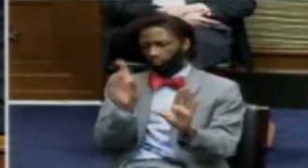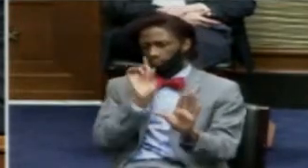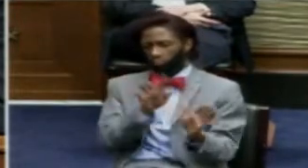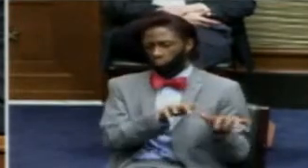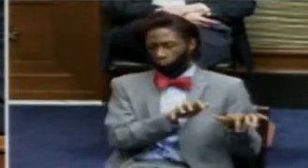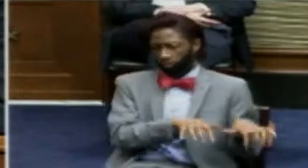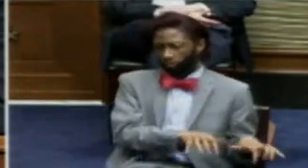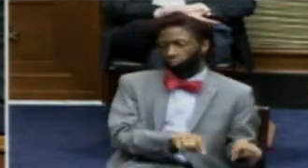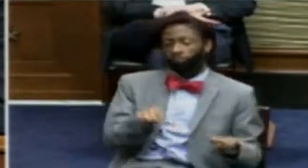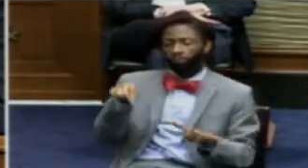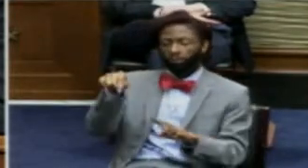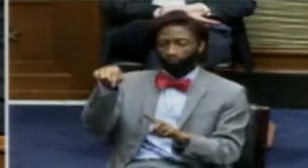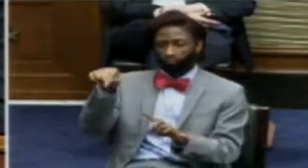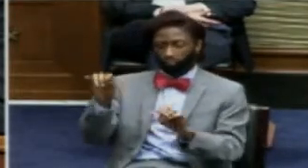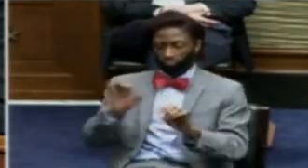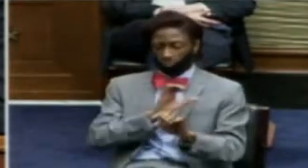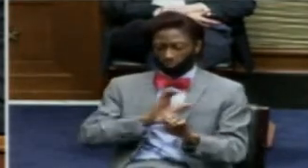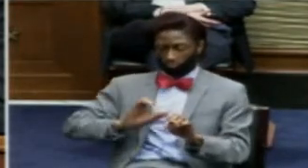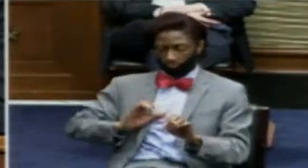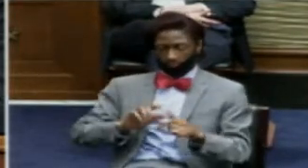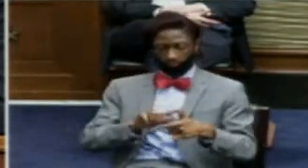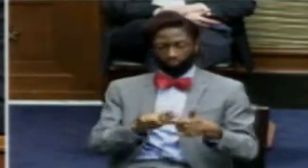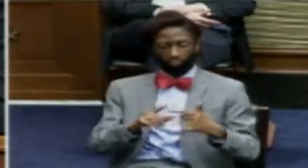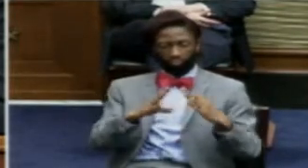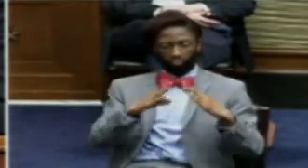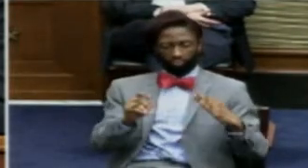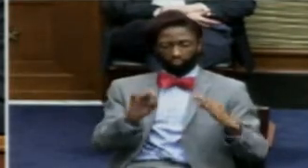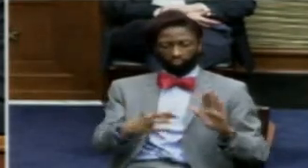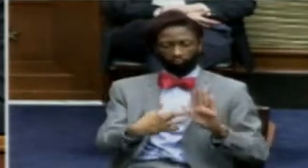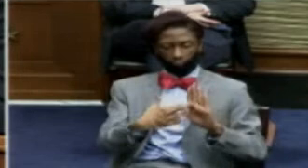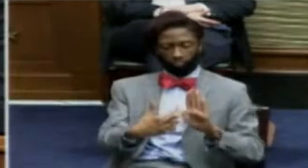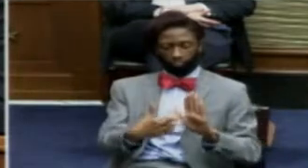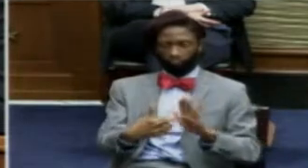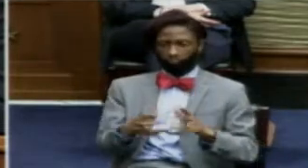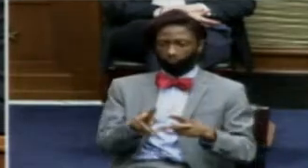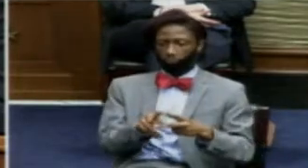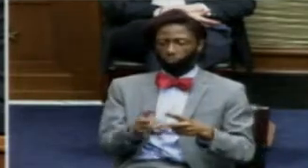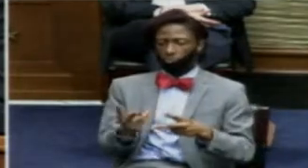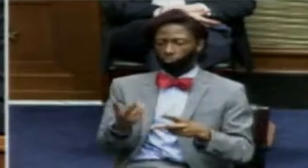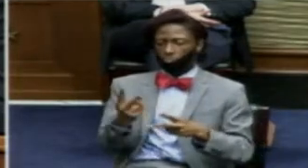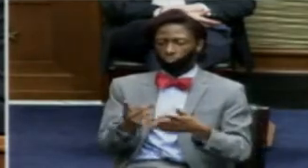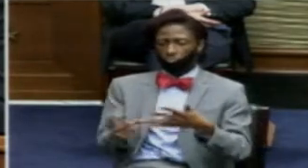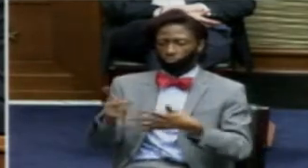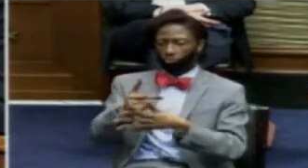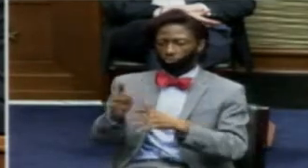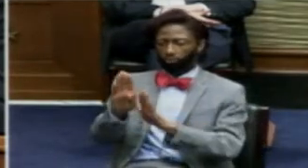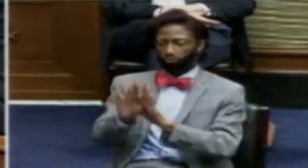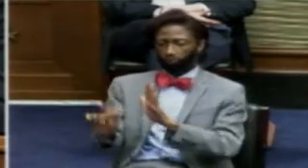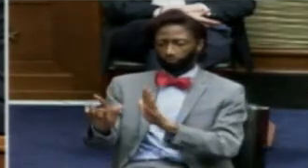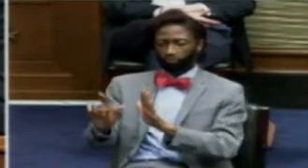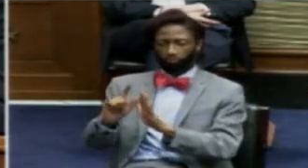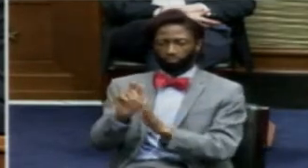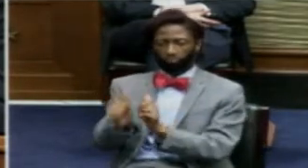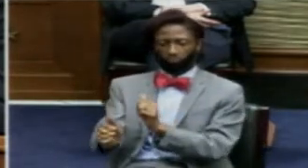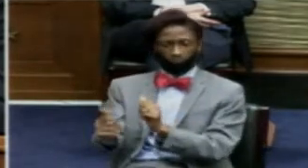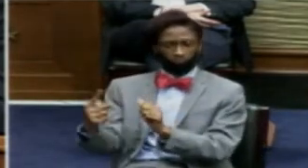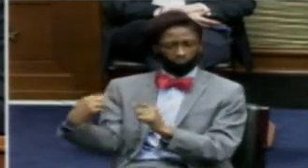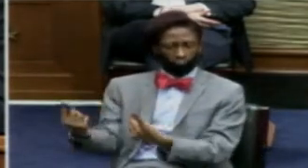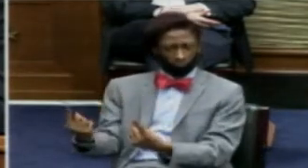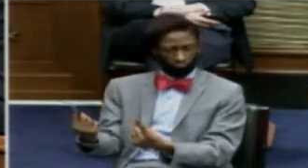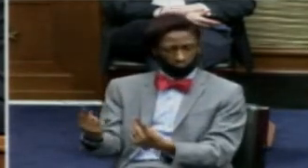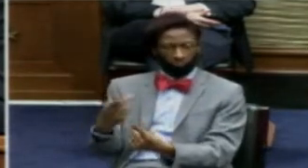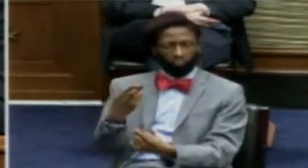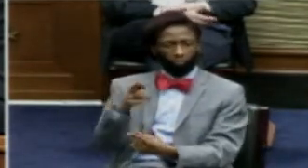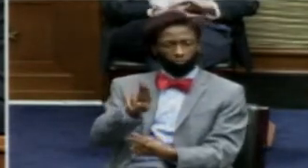this Congress, the House of Representatives, 2 priority bills that have passed are